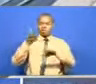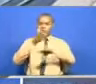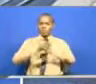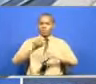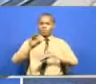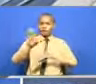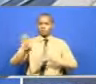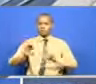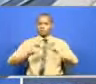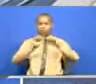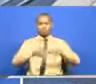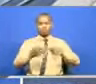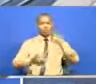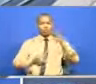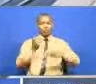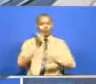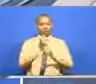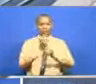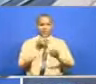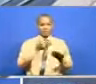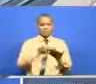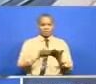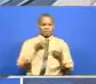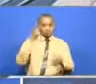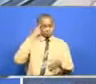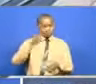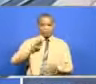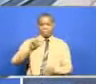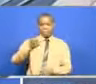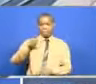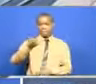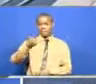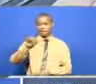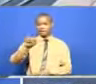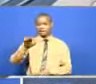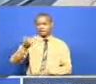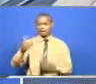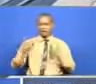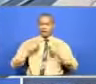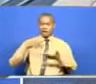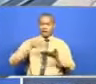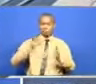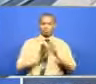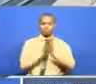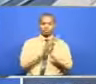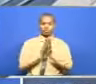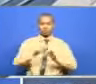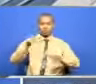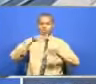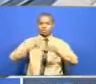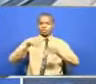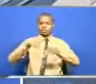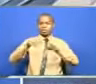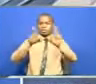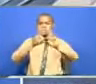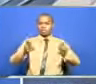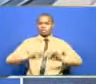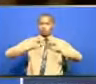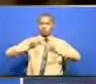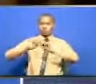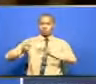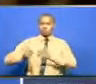bribes to win work raising money for the Malaysian state-owned wealth fund. Details of these and other stories in our global business